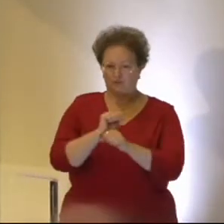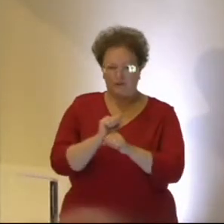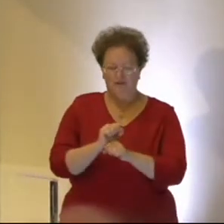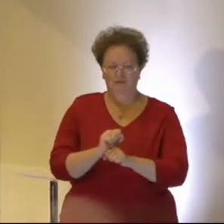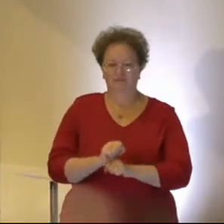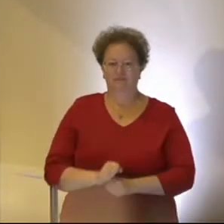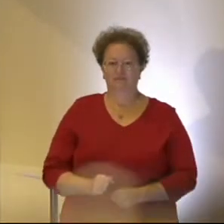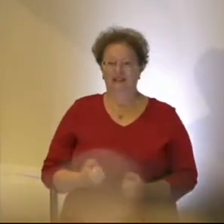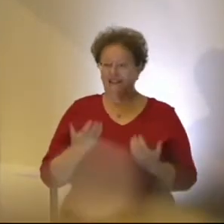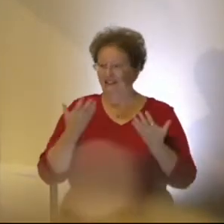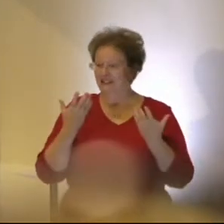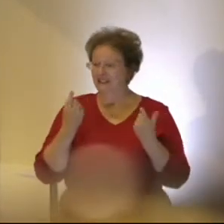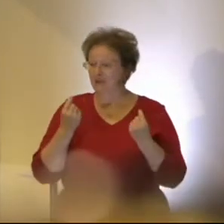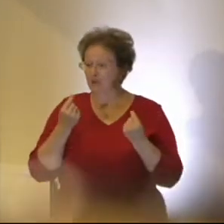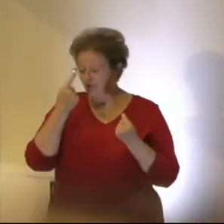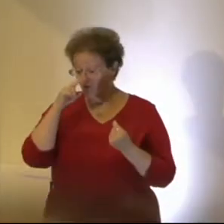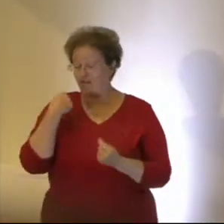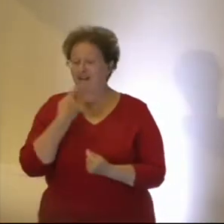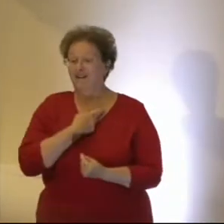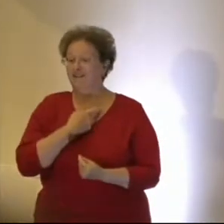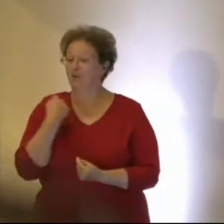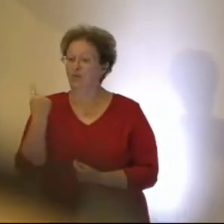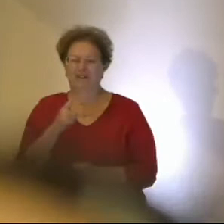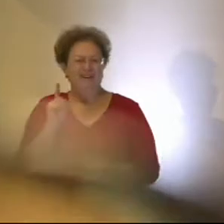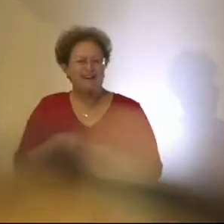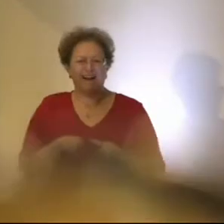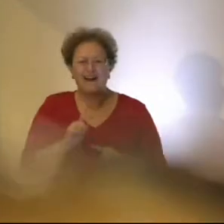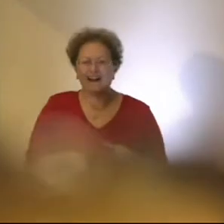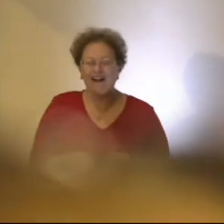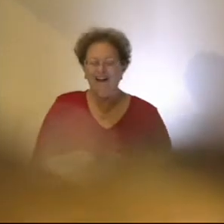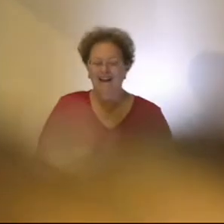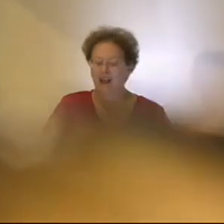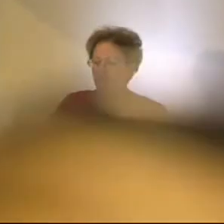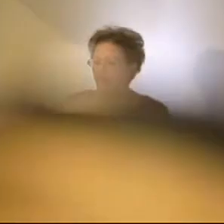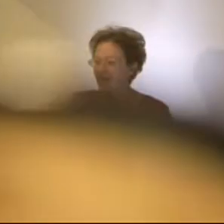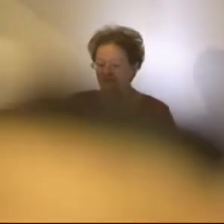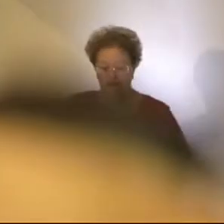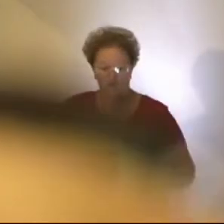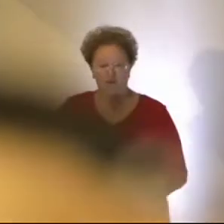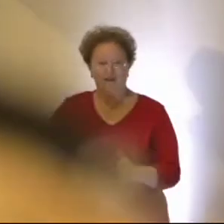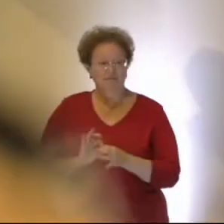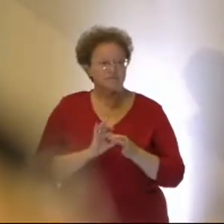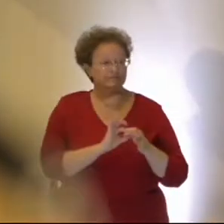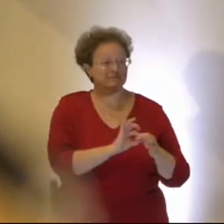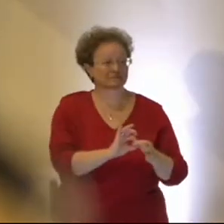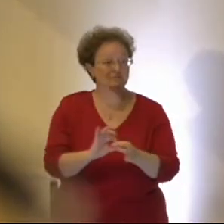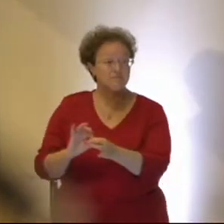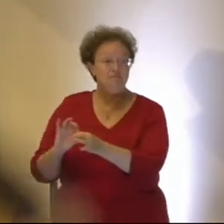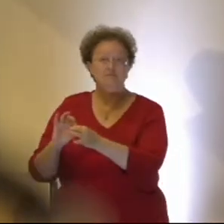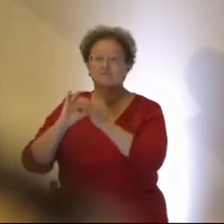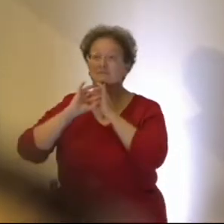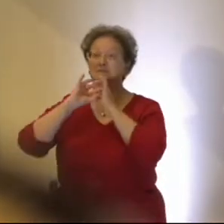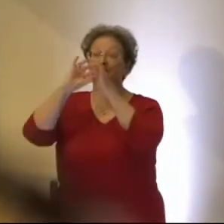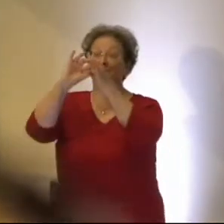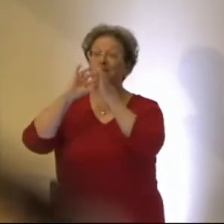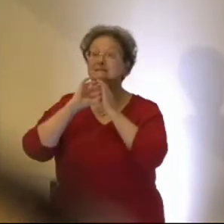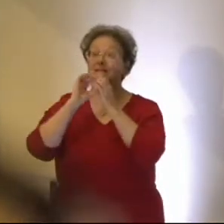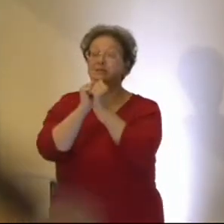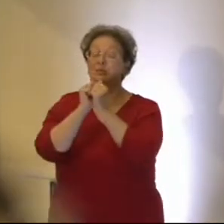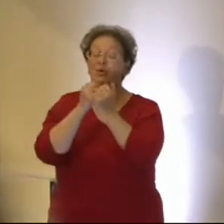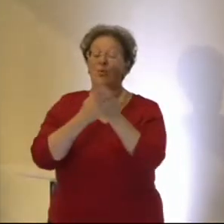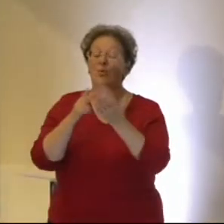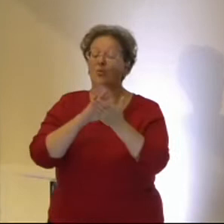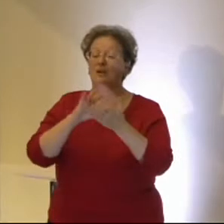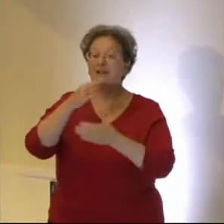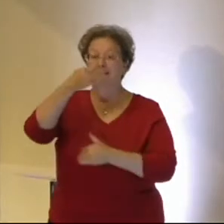for us what we could not do for ourselves. He's the one that made a way to reconcile sinful human beings with a holy, righteous